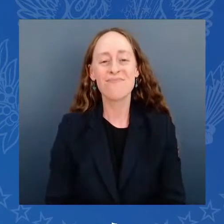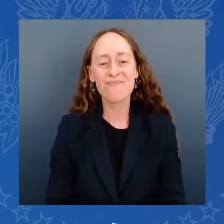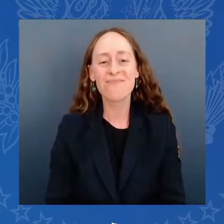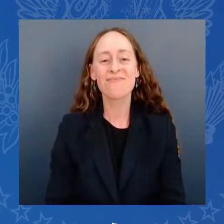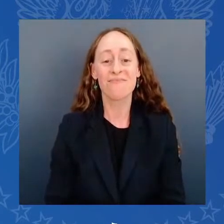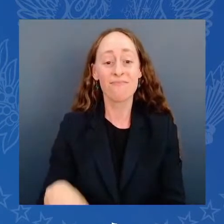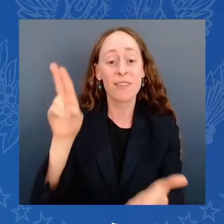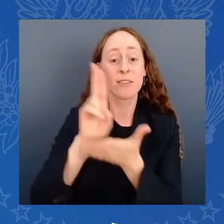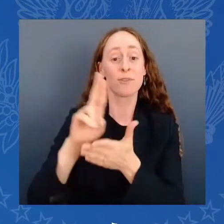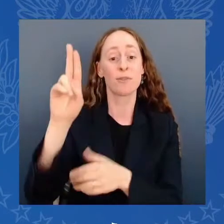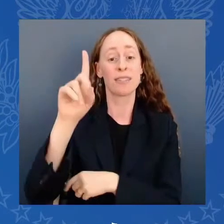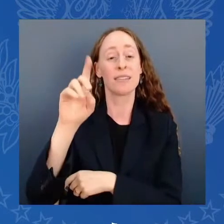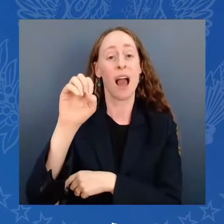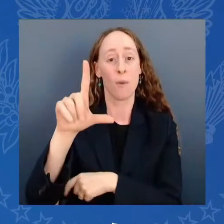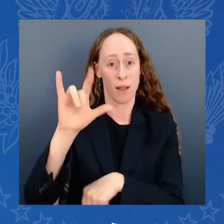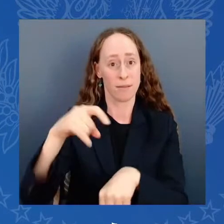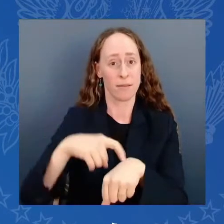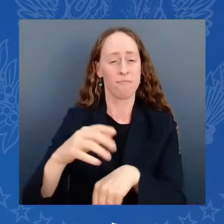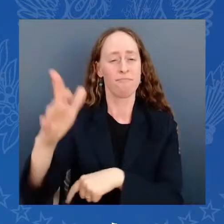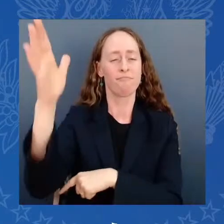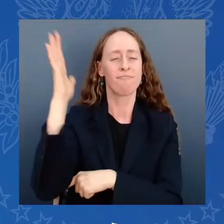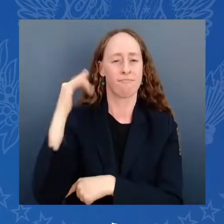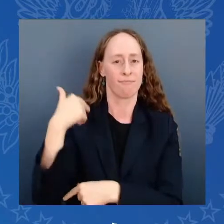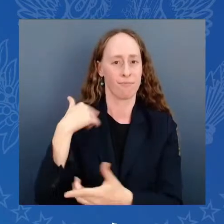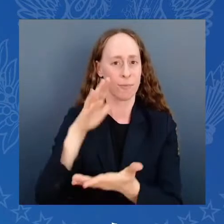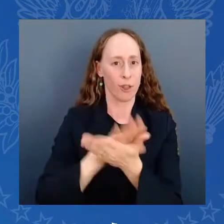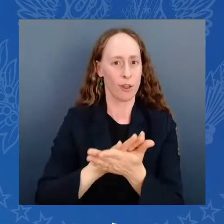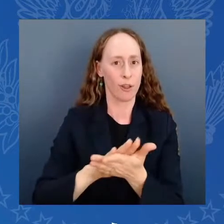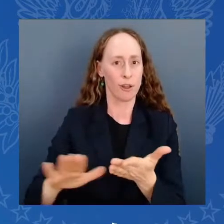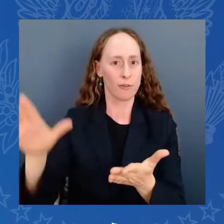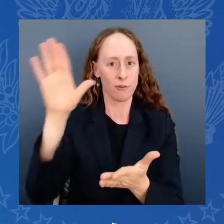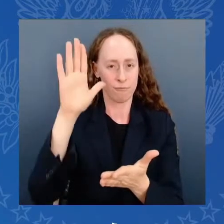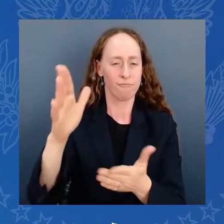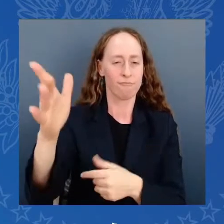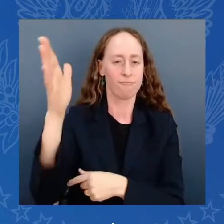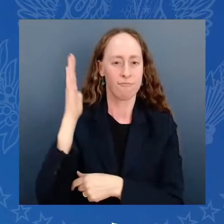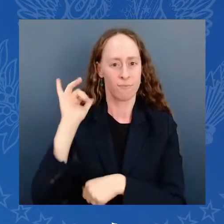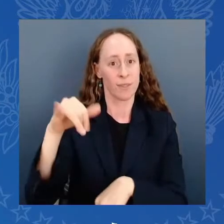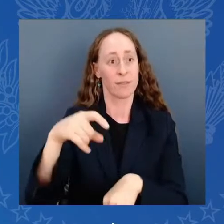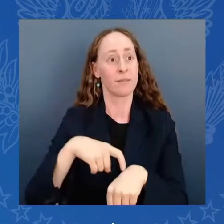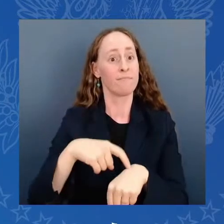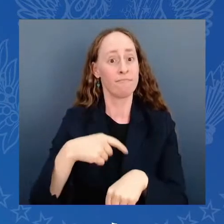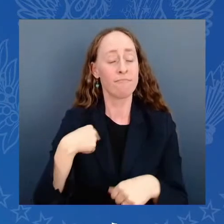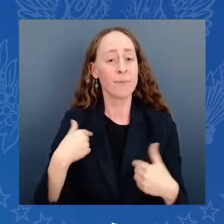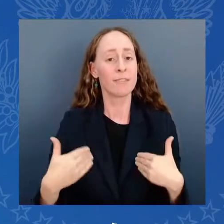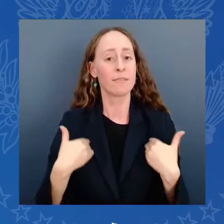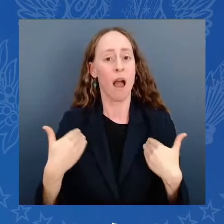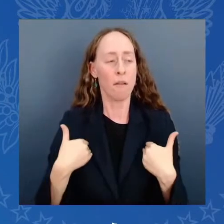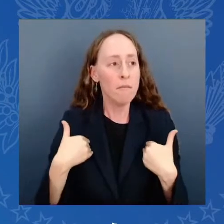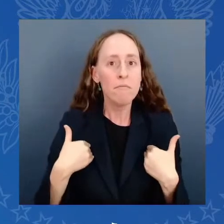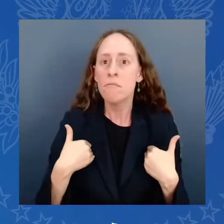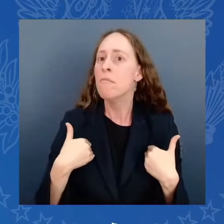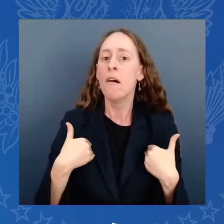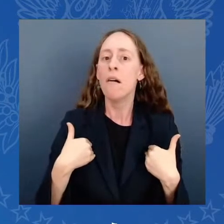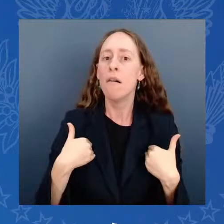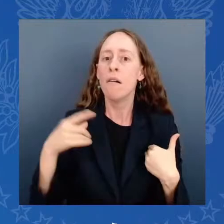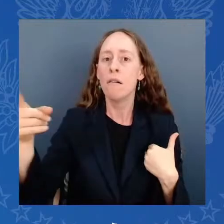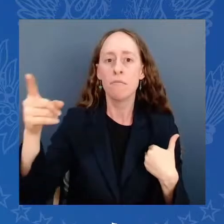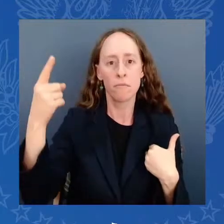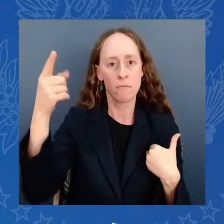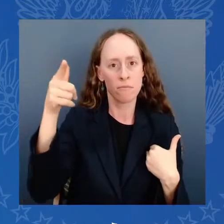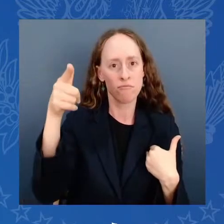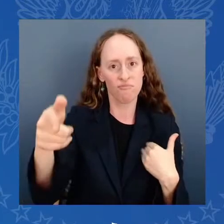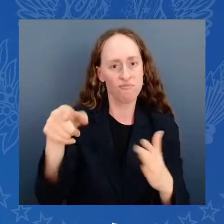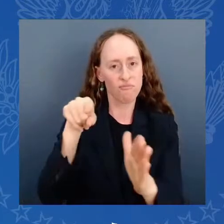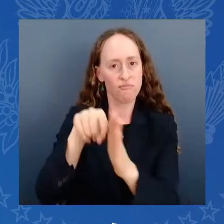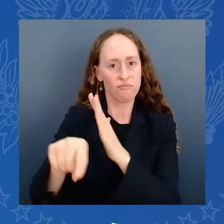years when I heard the news of that President Kennedy had been assassinated. I remember exactly like anybody in my generation remembers